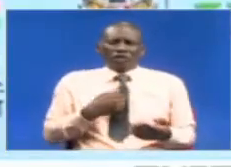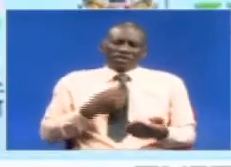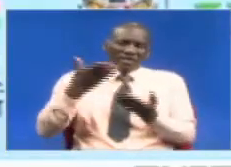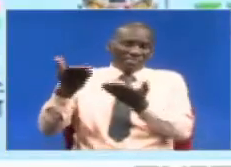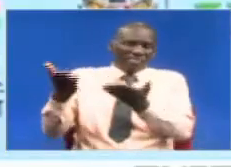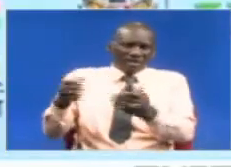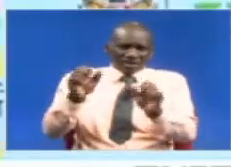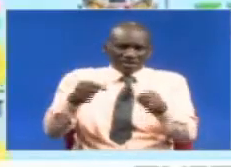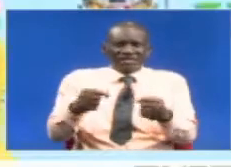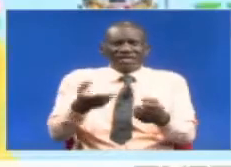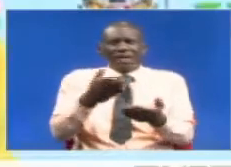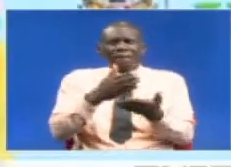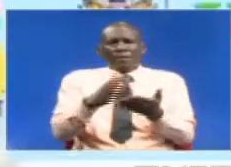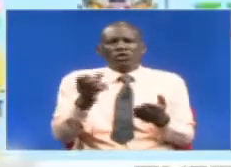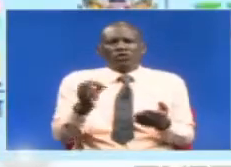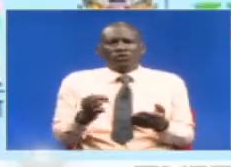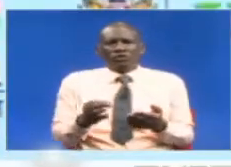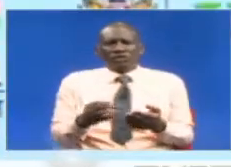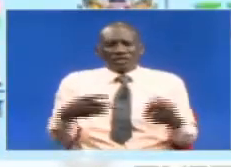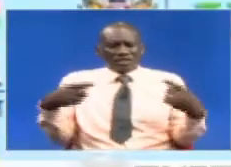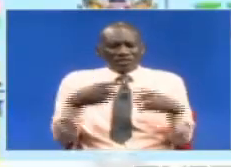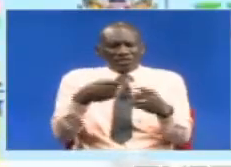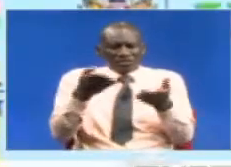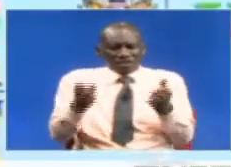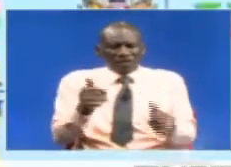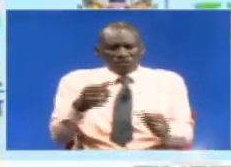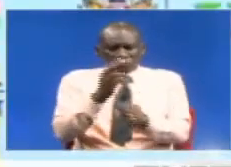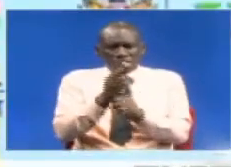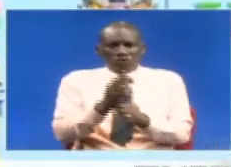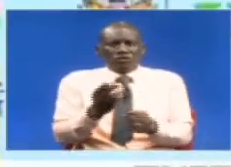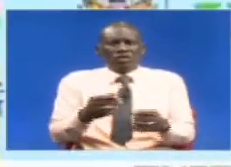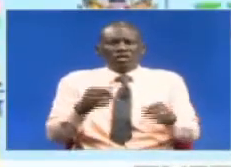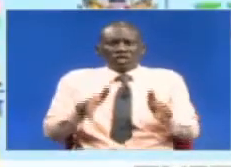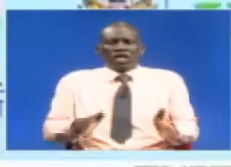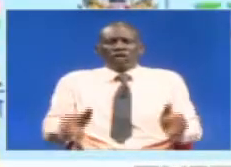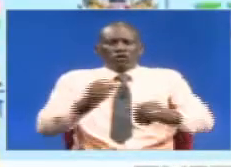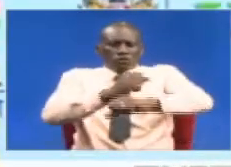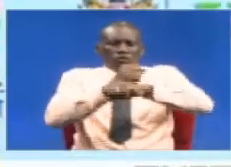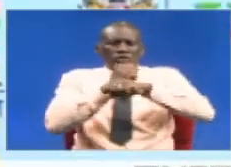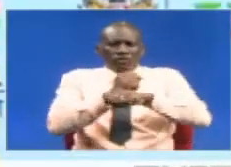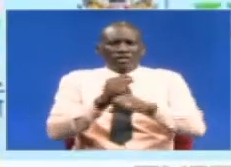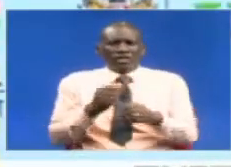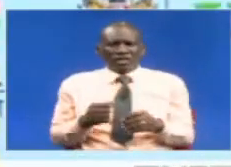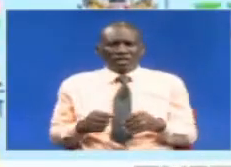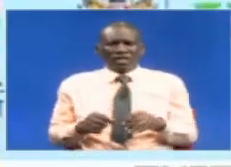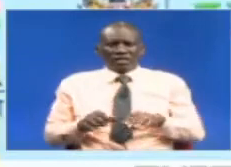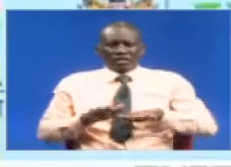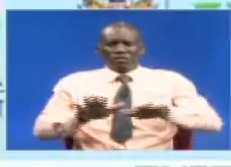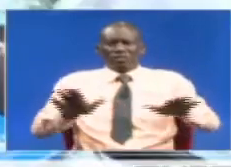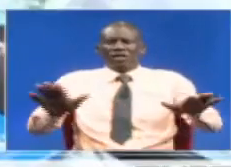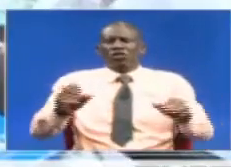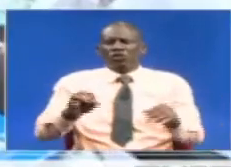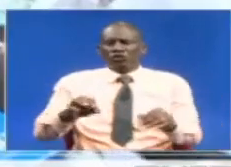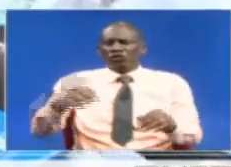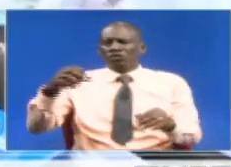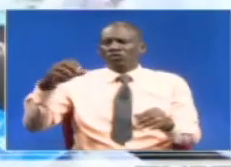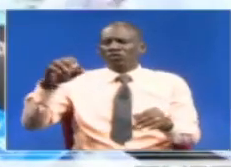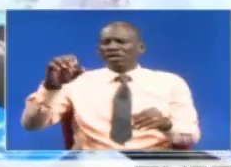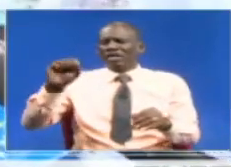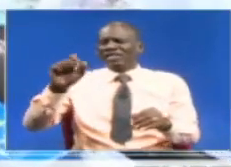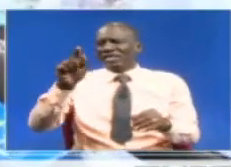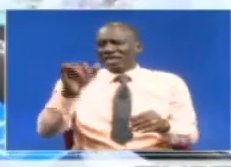part of the different things we use in terms of preventing sexually transmitted infections. Of